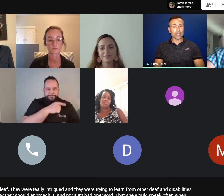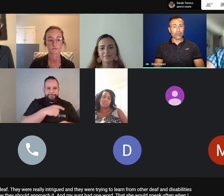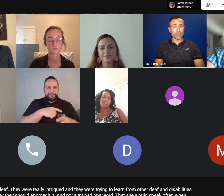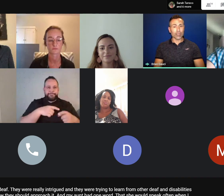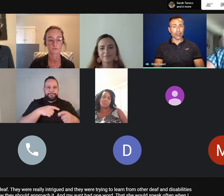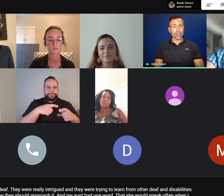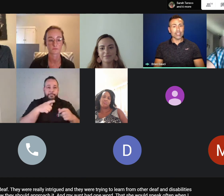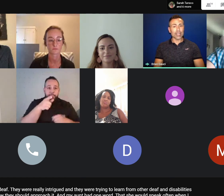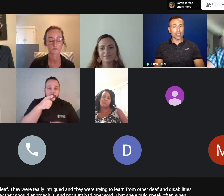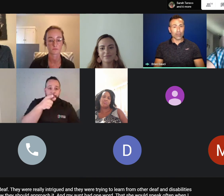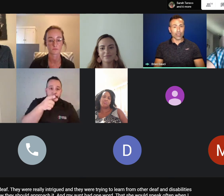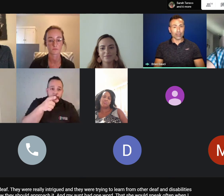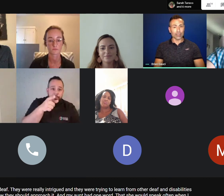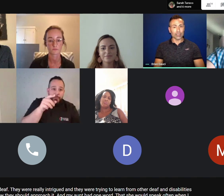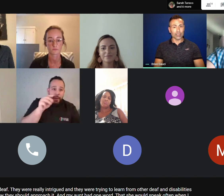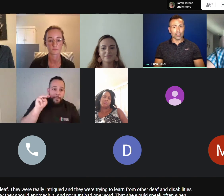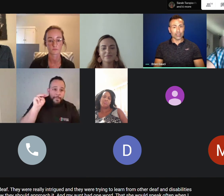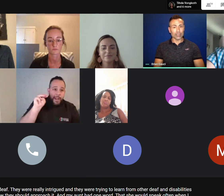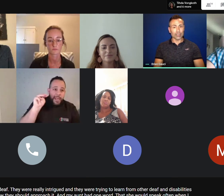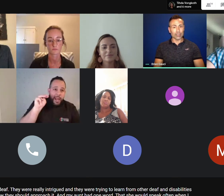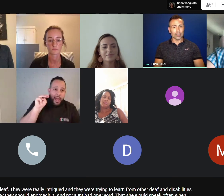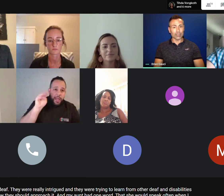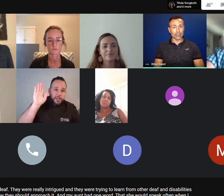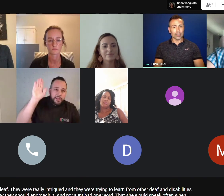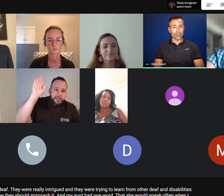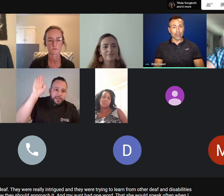there's something different here that he's not hearing.